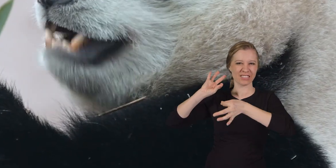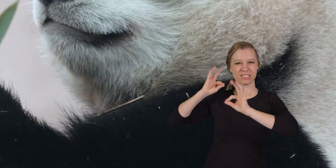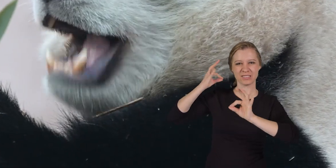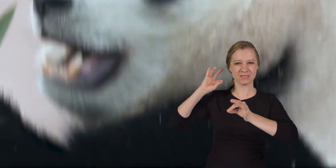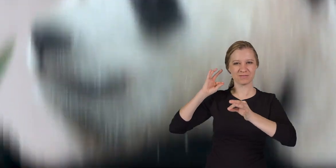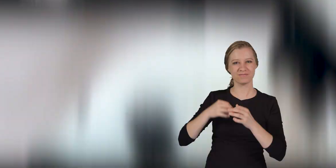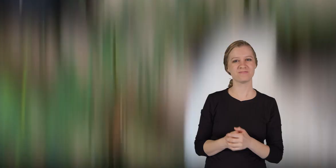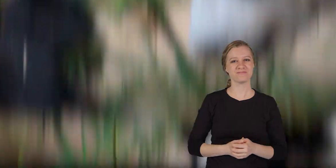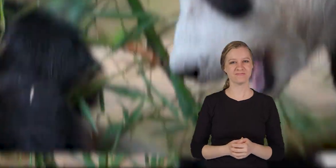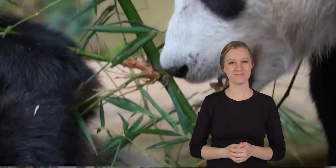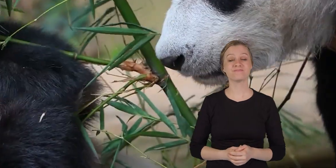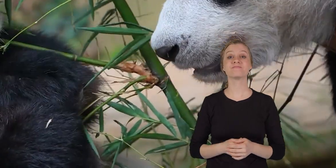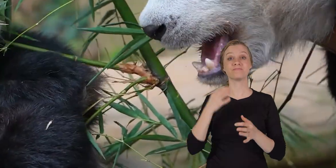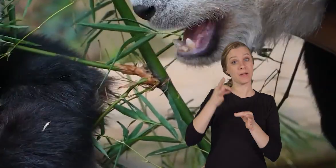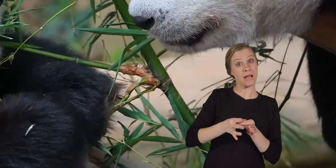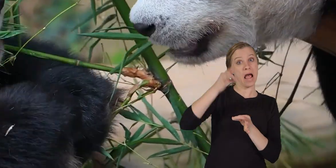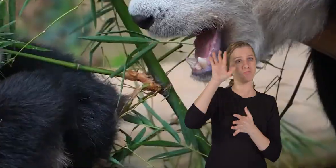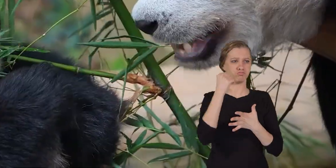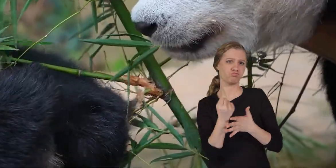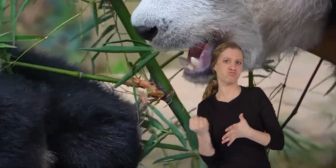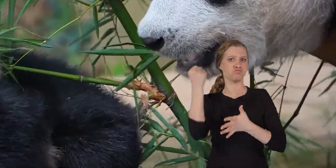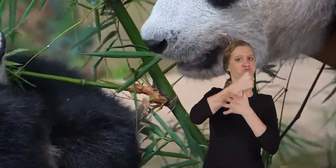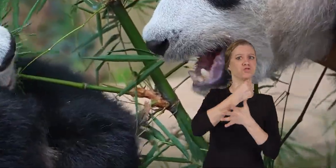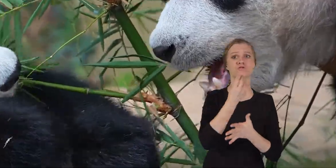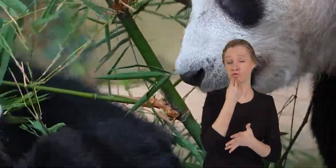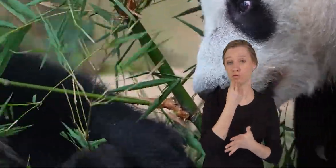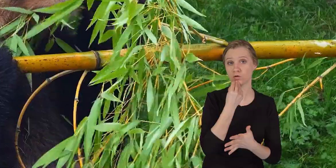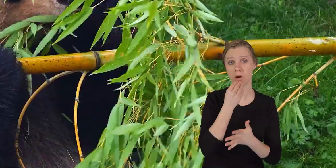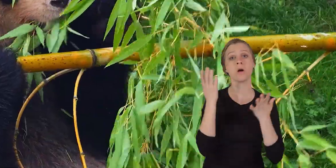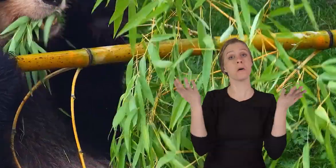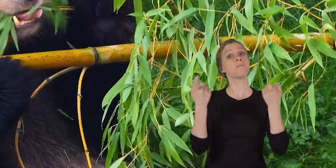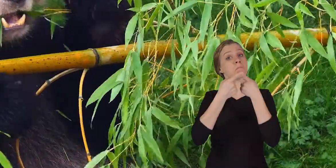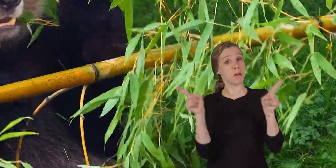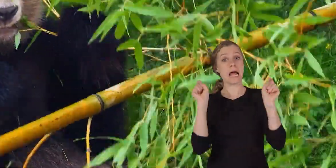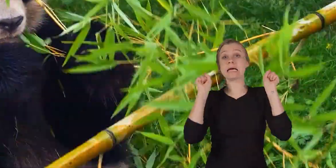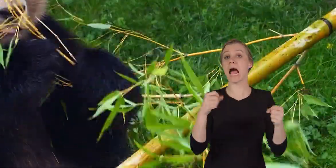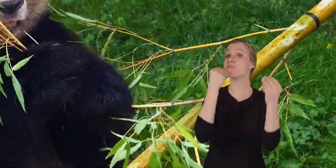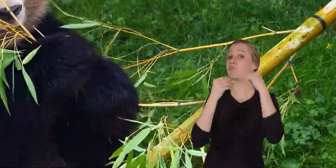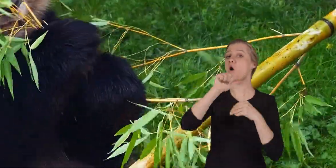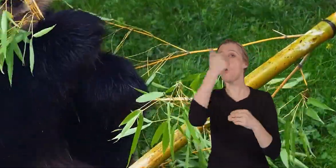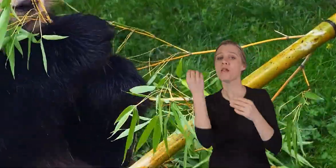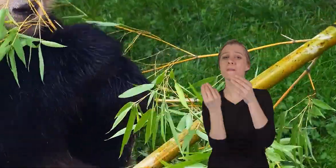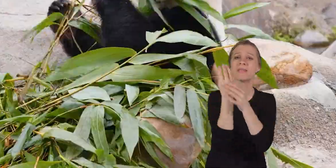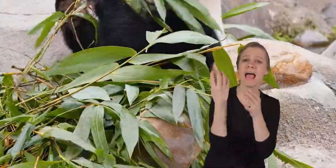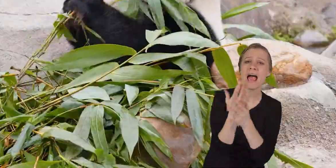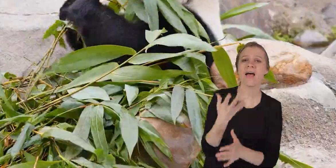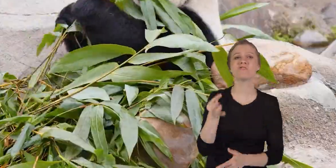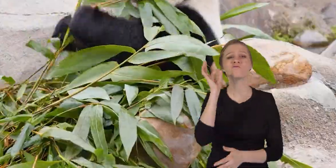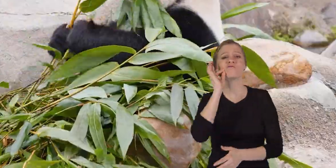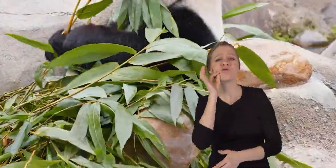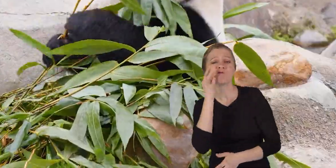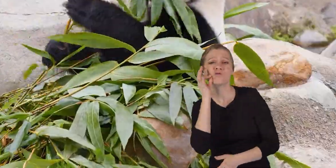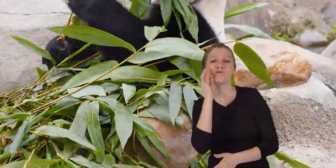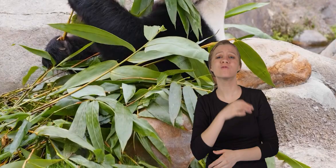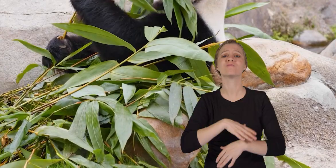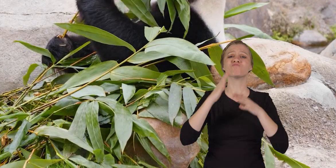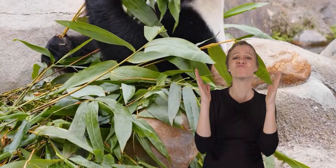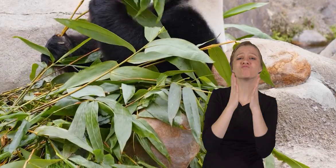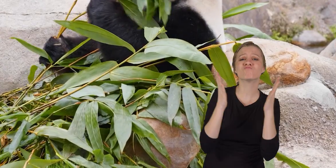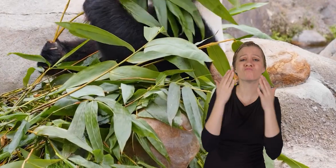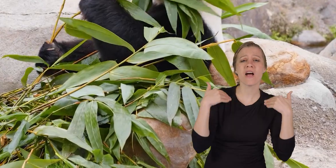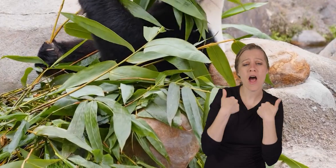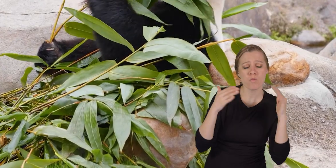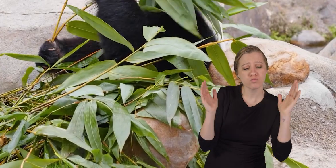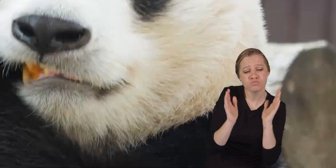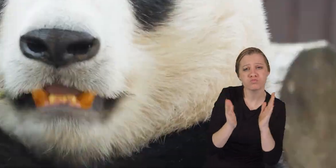grind the stalks. Even though bamboo is their main food, pandas sometimes eat other plants, fruits,